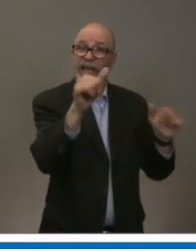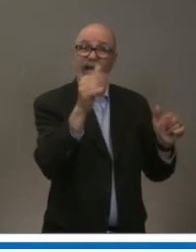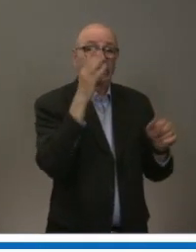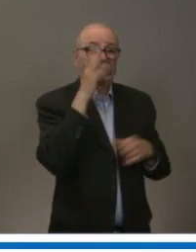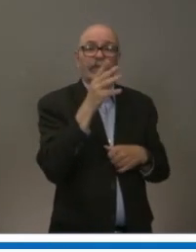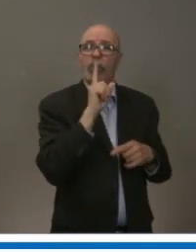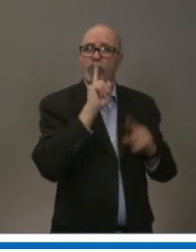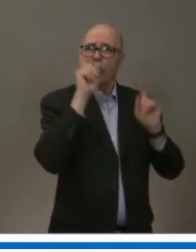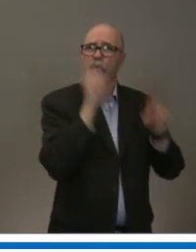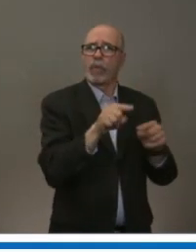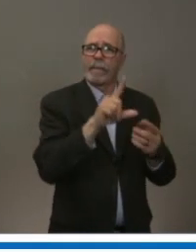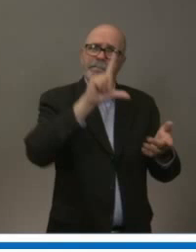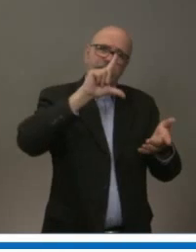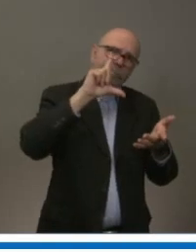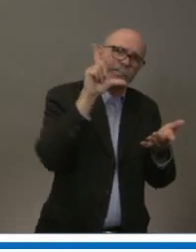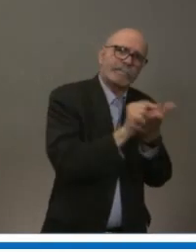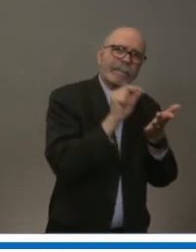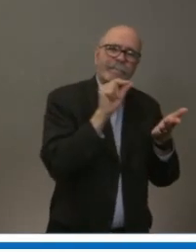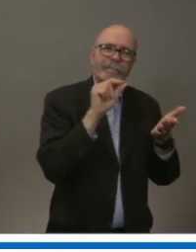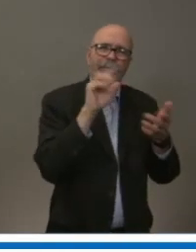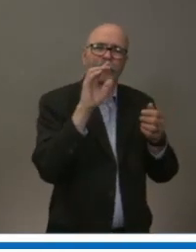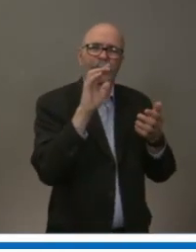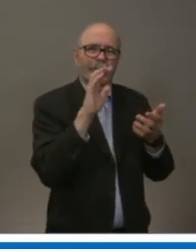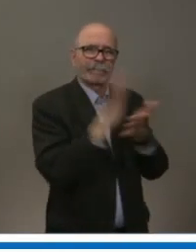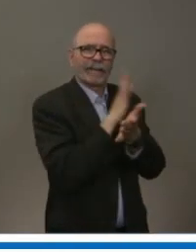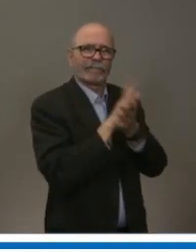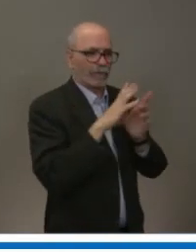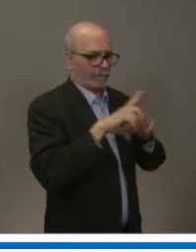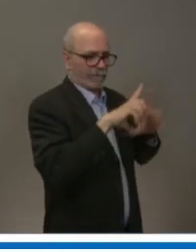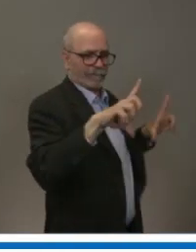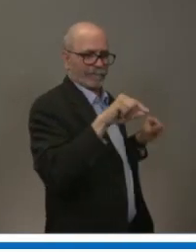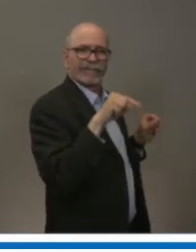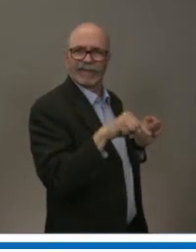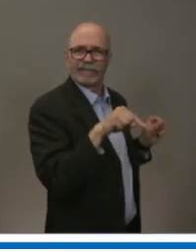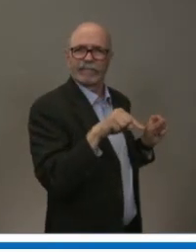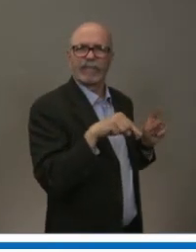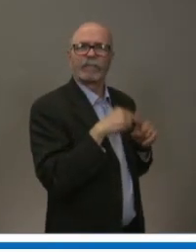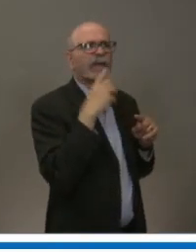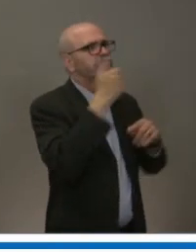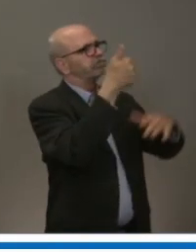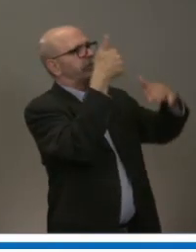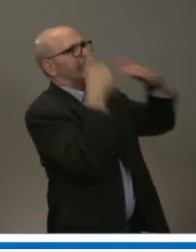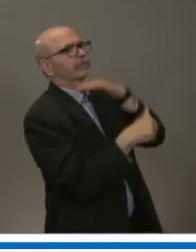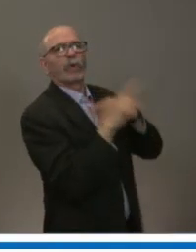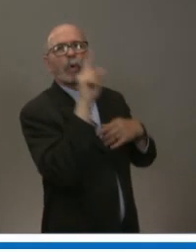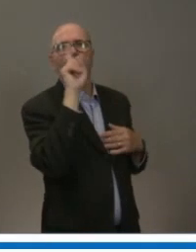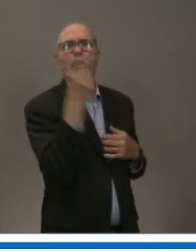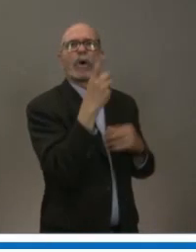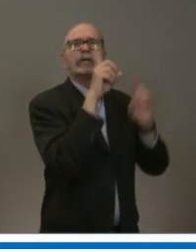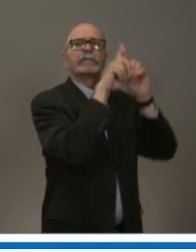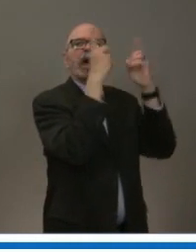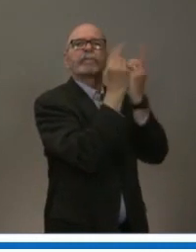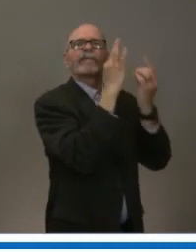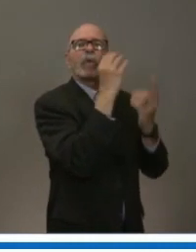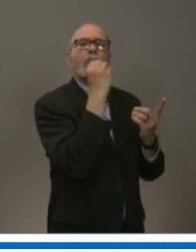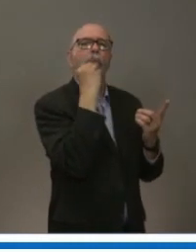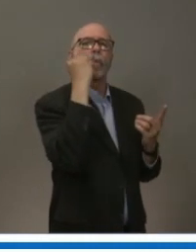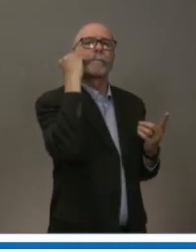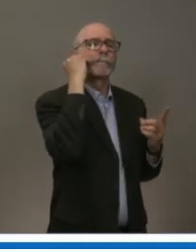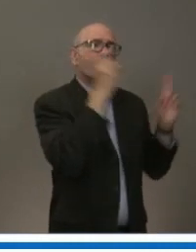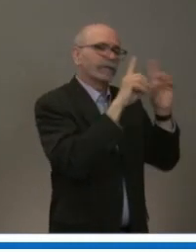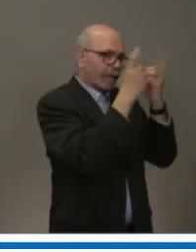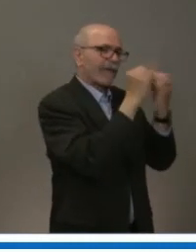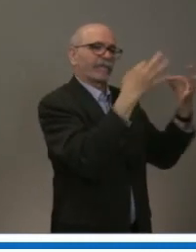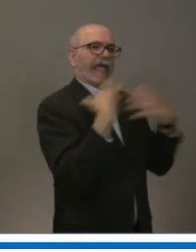applies only to homes regulated by the Department of Health, which is typically the nursing homes. I'm wondering why